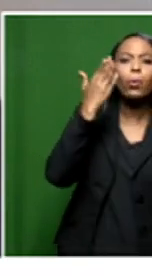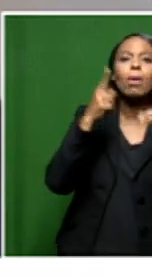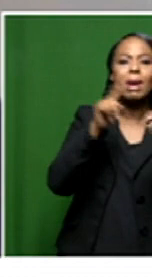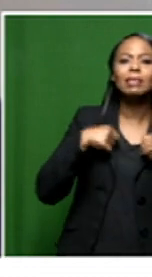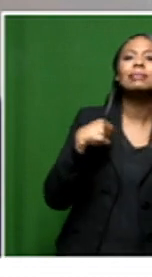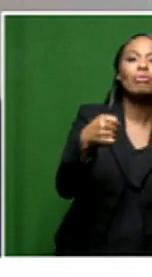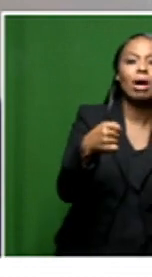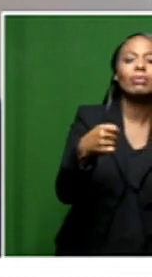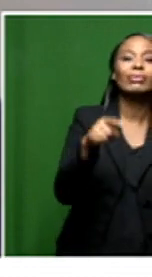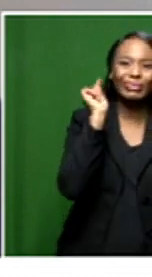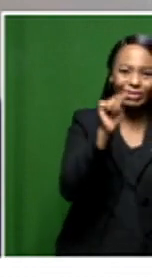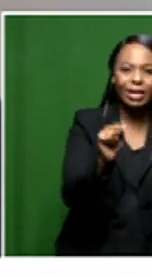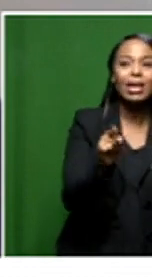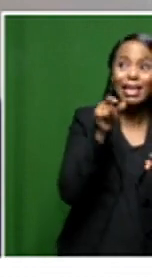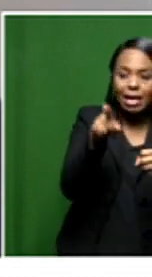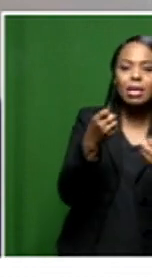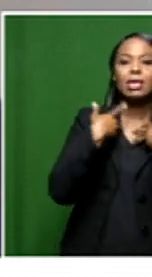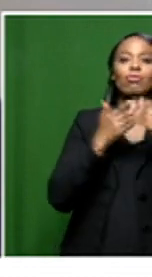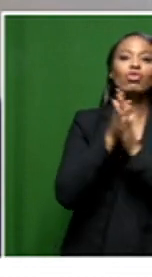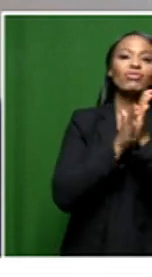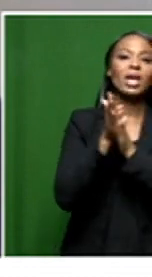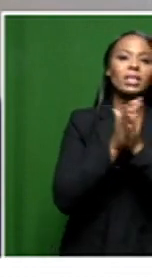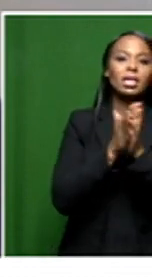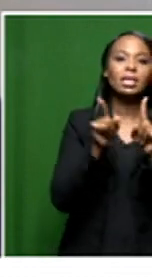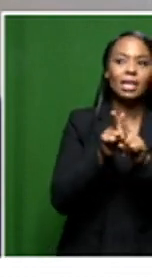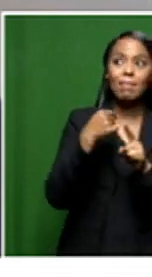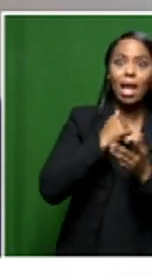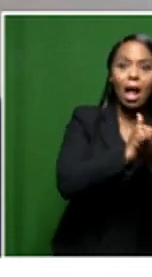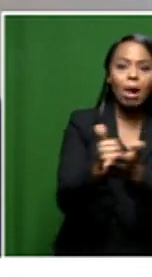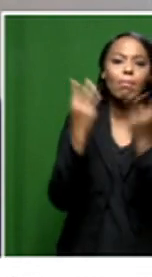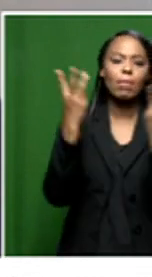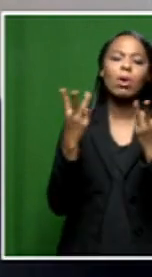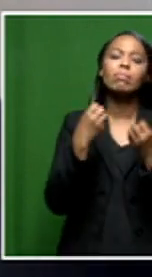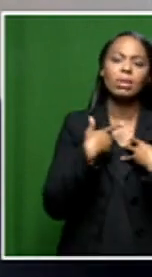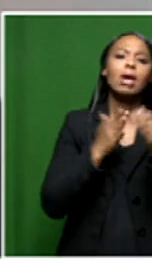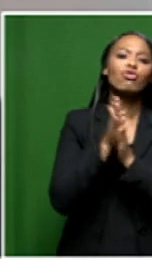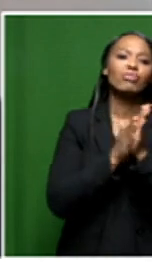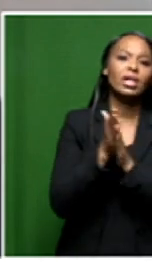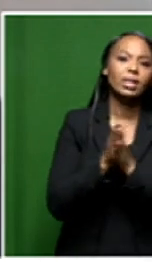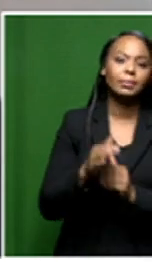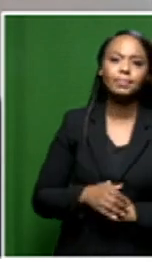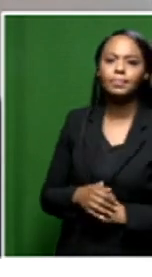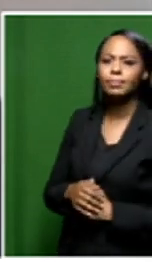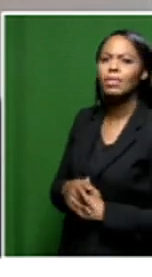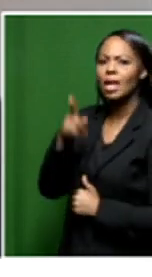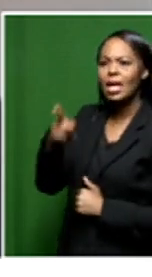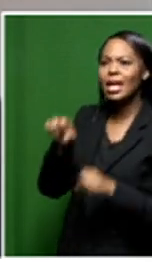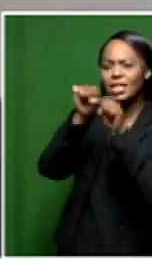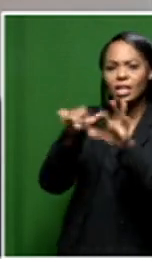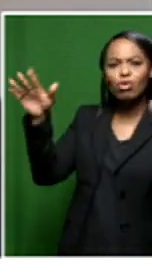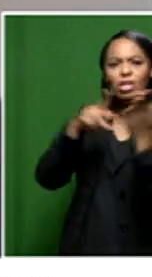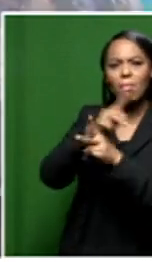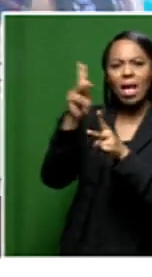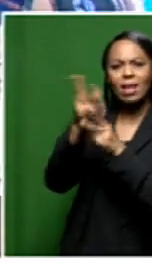also really motivates me, as well as actually me helping society. So thank you. Do you have a distribution plan for this device,